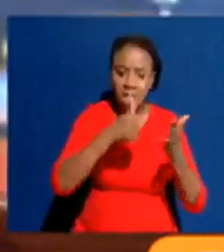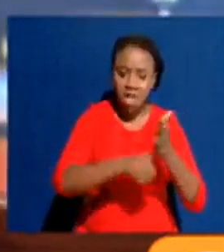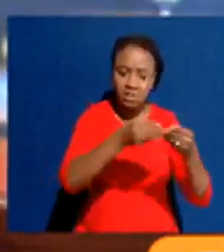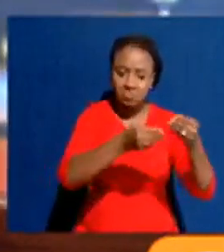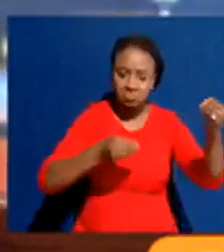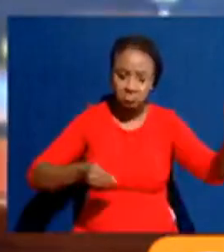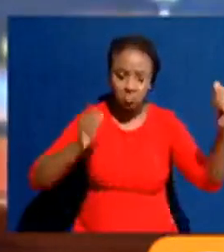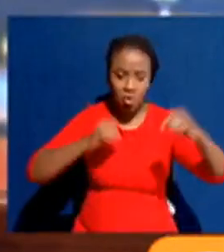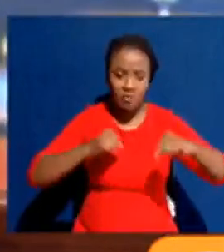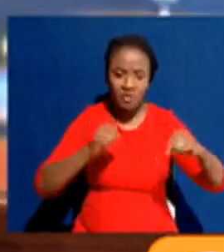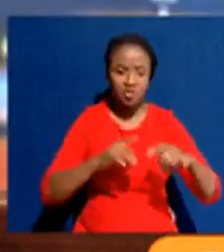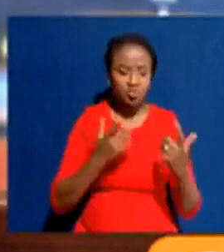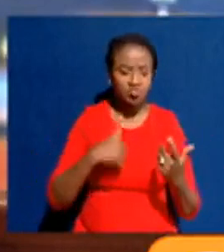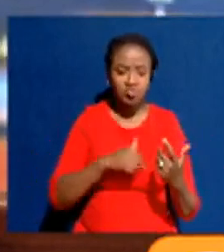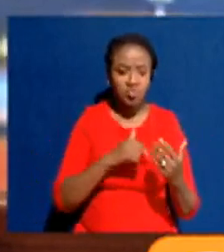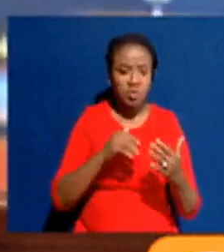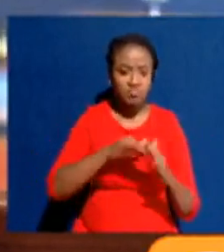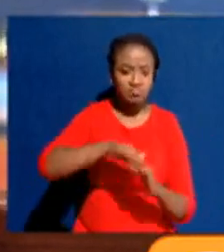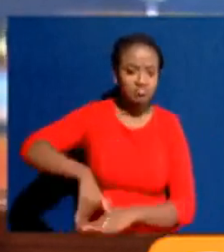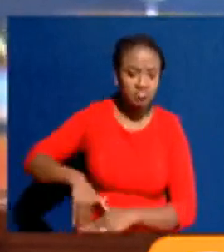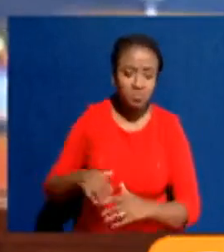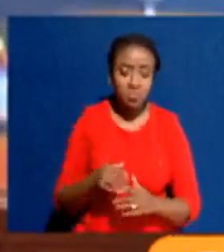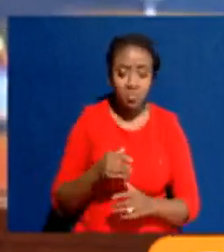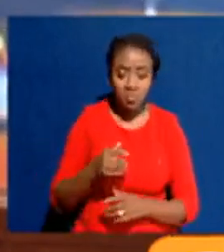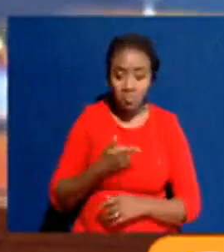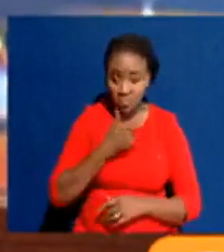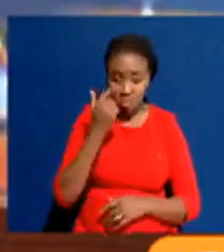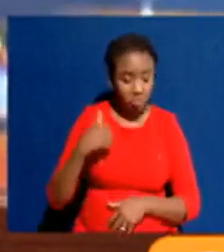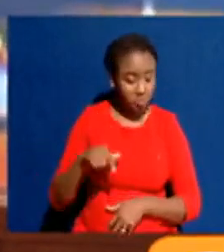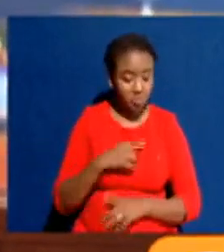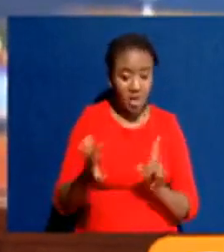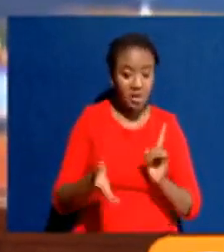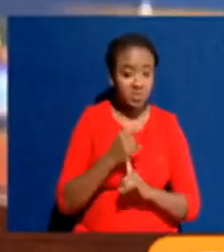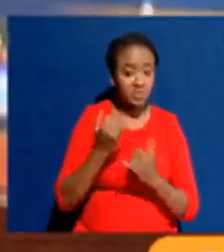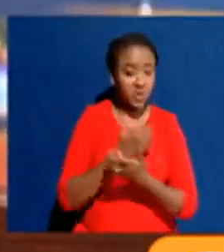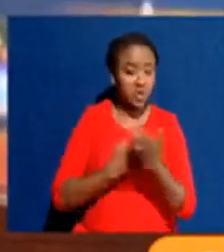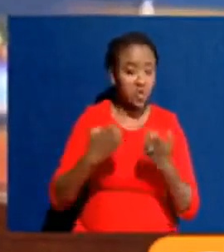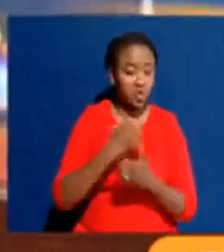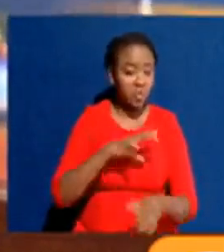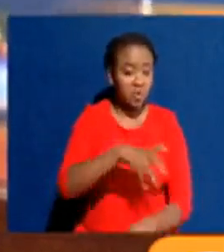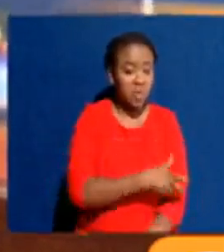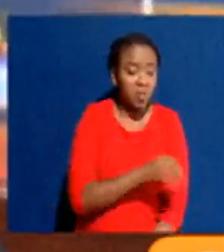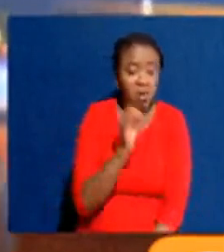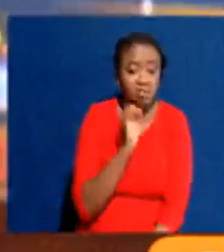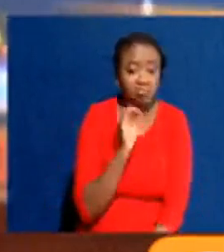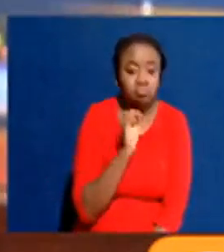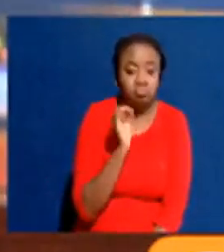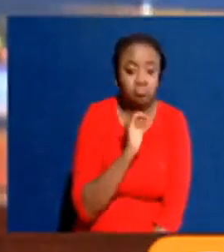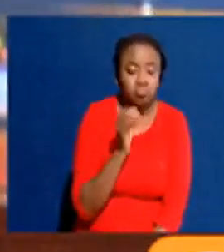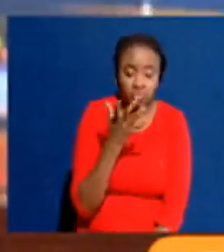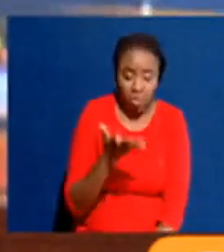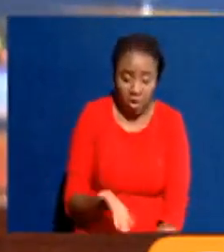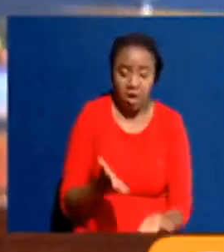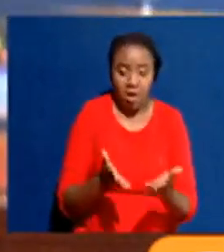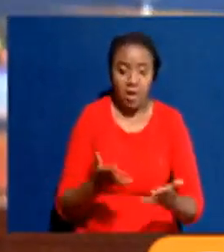trading on equal platform? It's because we didn't gain the economic power. We gained the political power. So we are ruling ourselves,